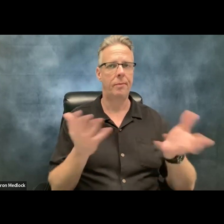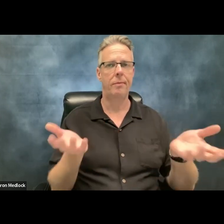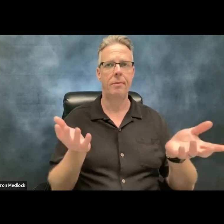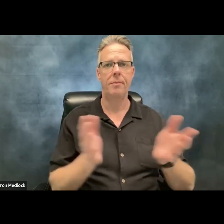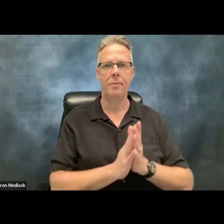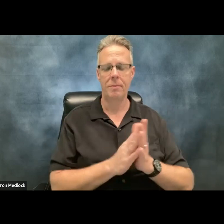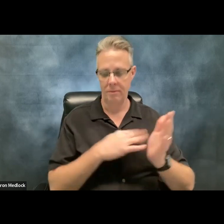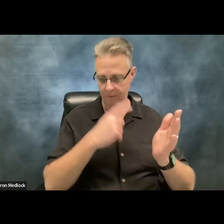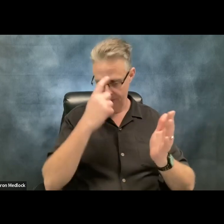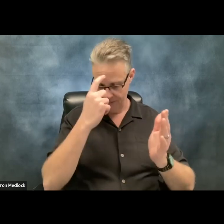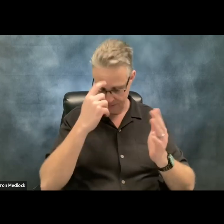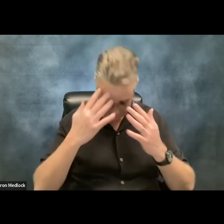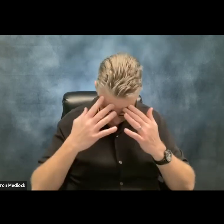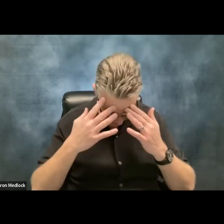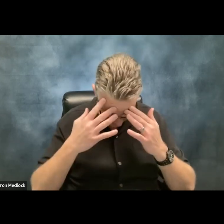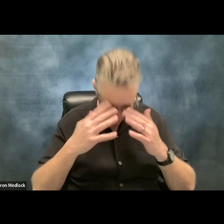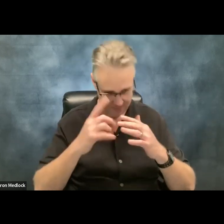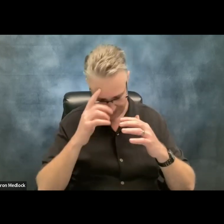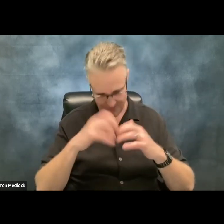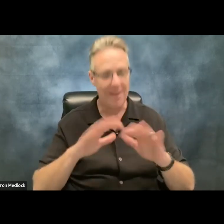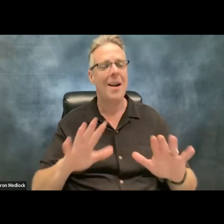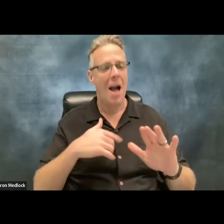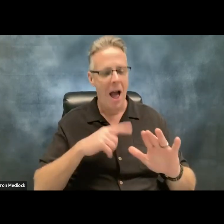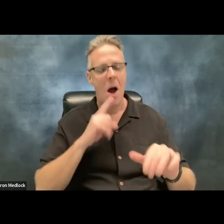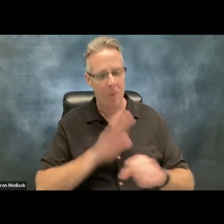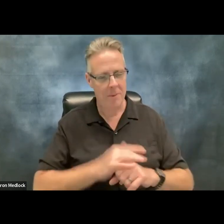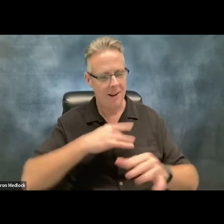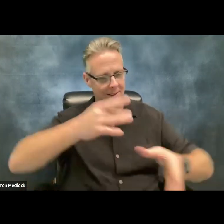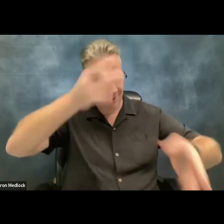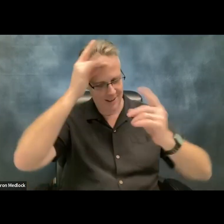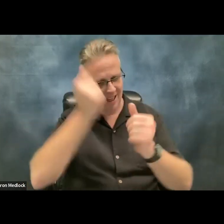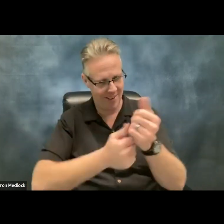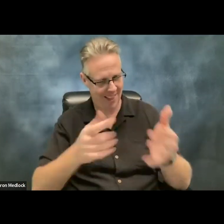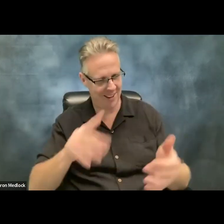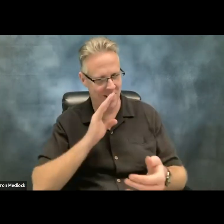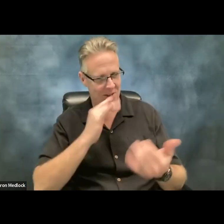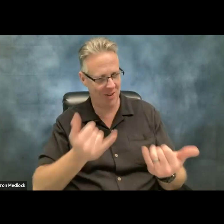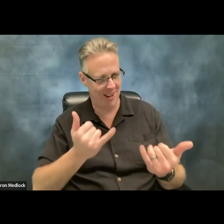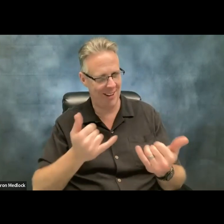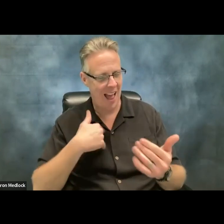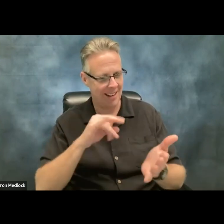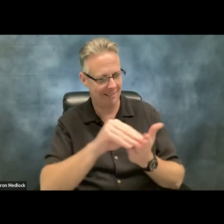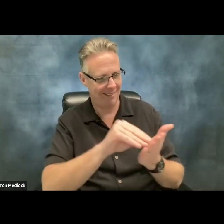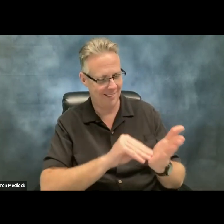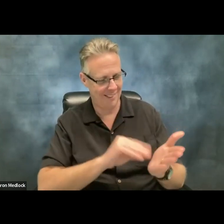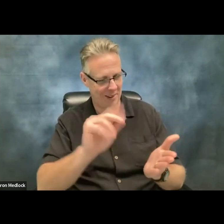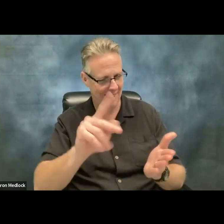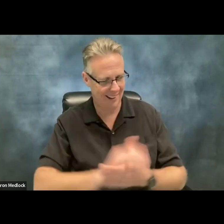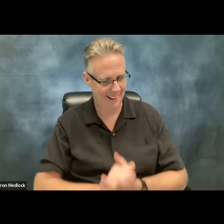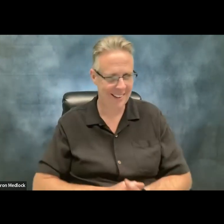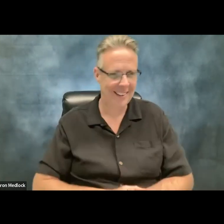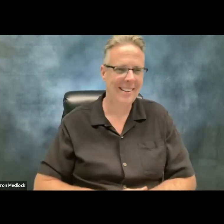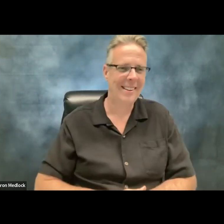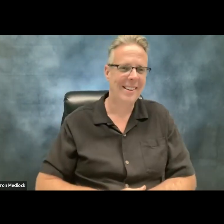My poor brain is just blanking all of a sudden, but I promise you I retained everything that we talked about today, and we have notes. Oh,